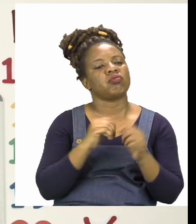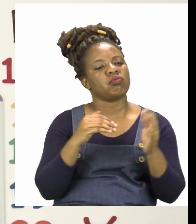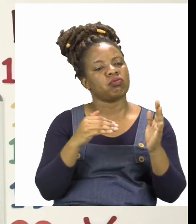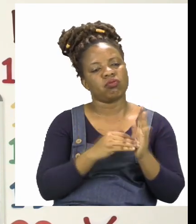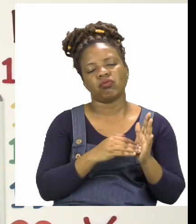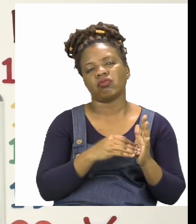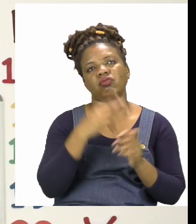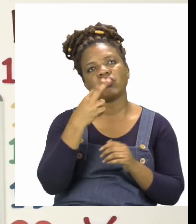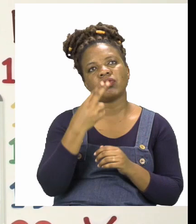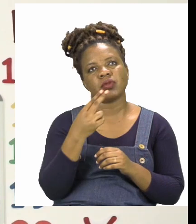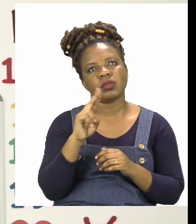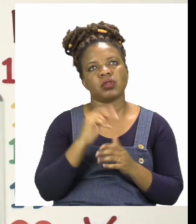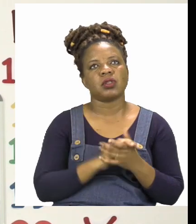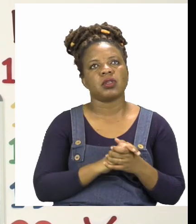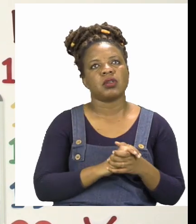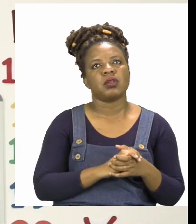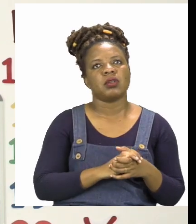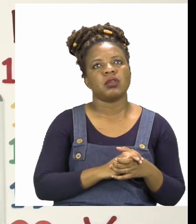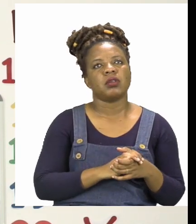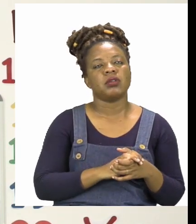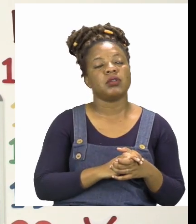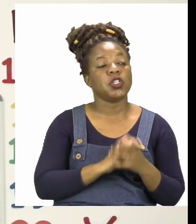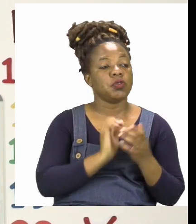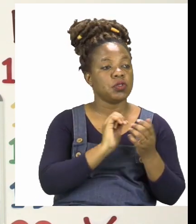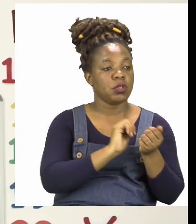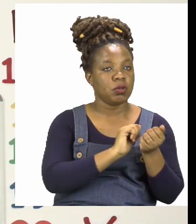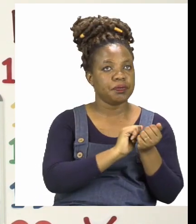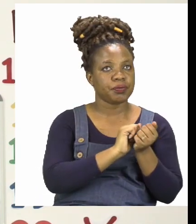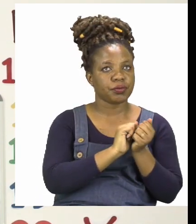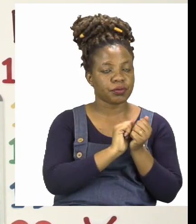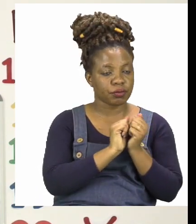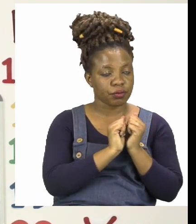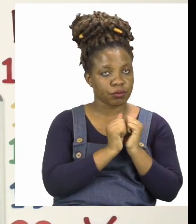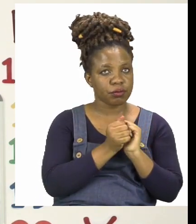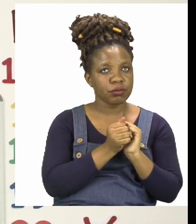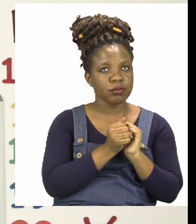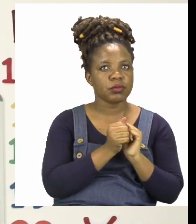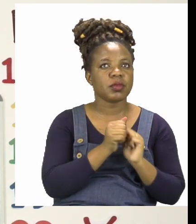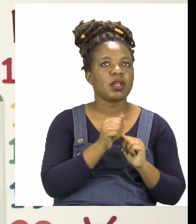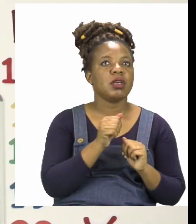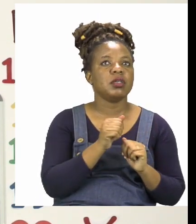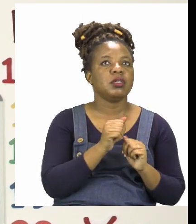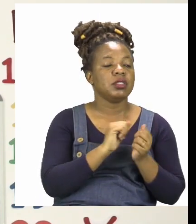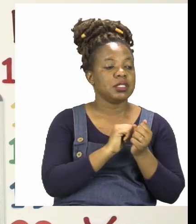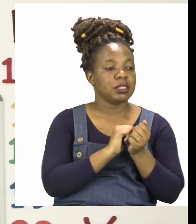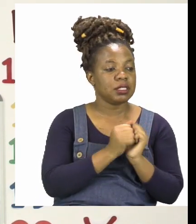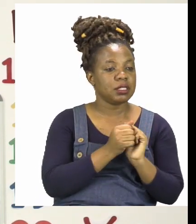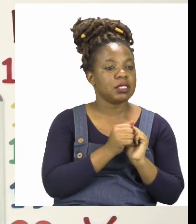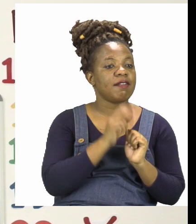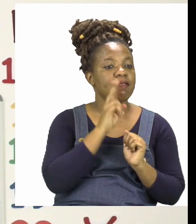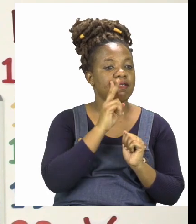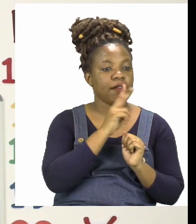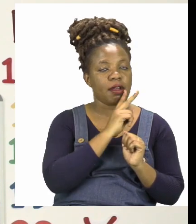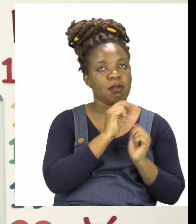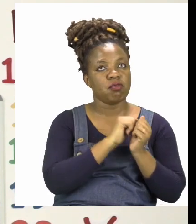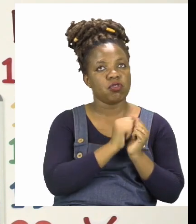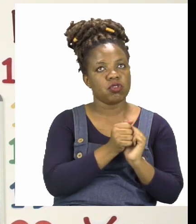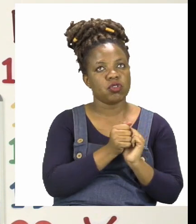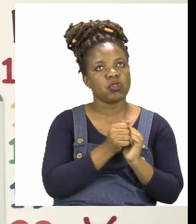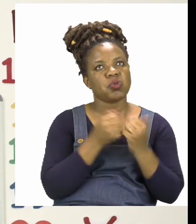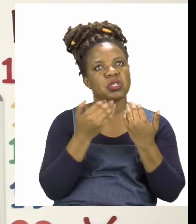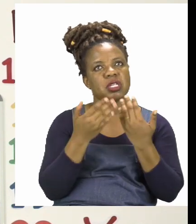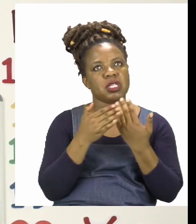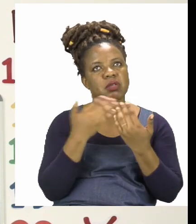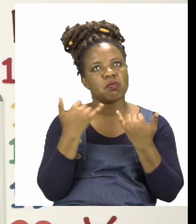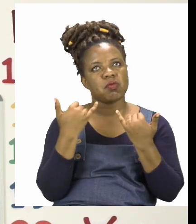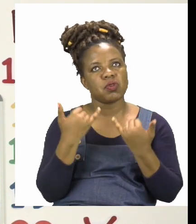that we know how to change it from as just a verb into a simple present tense, let's